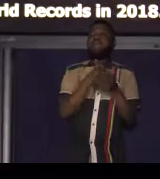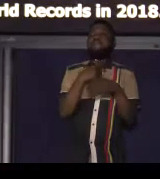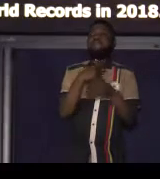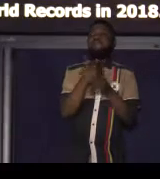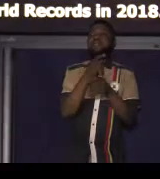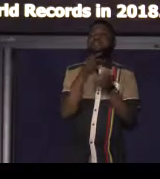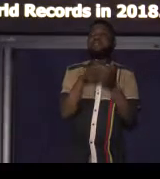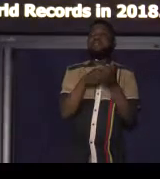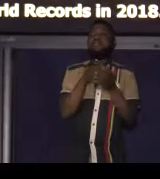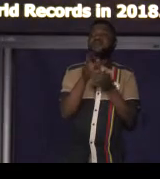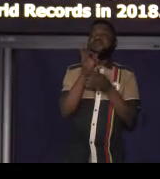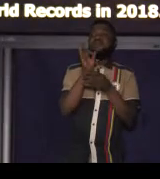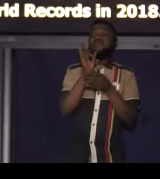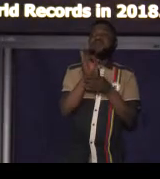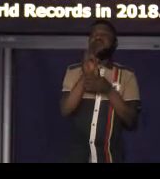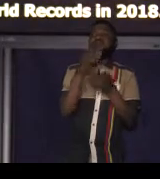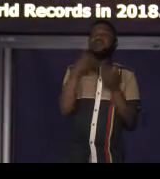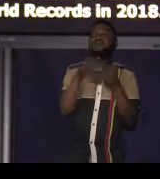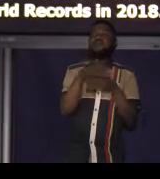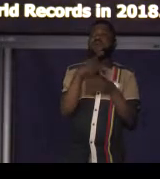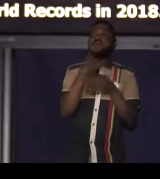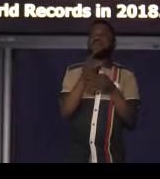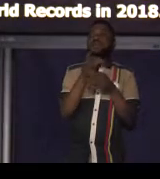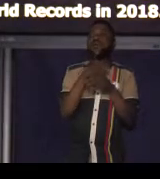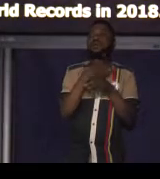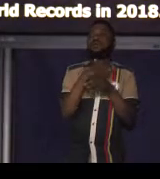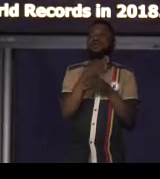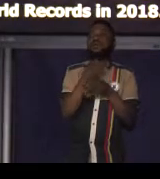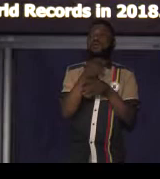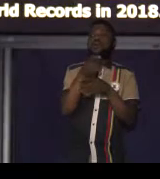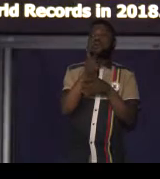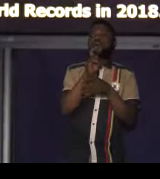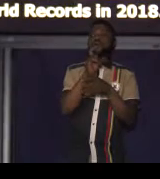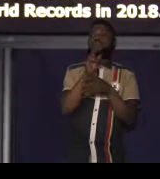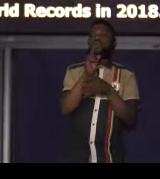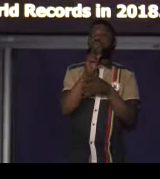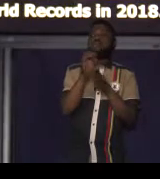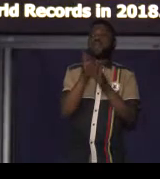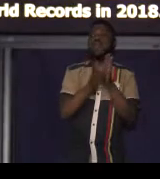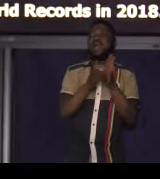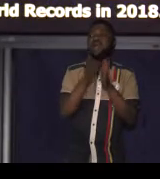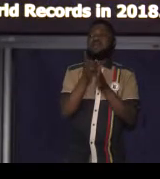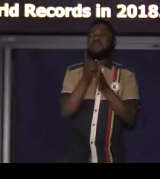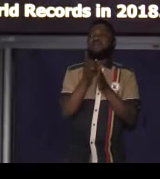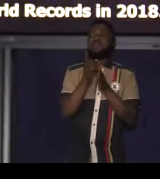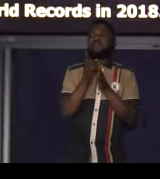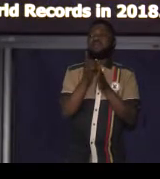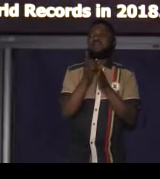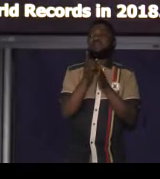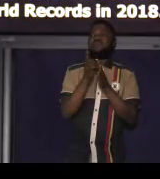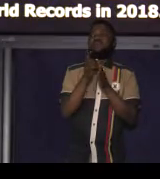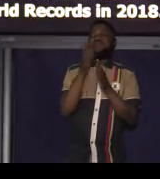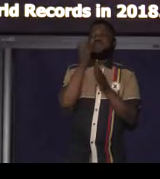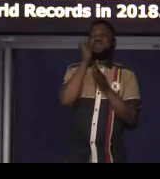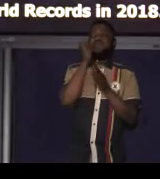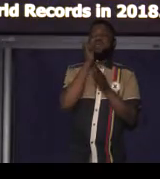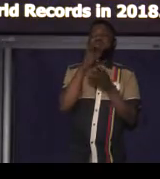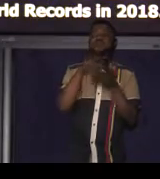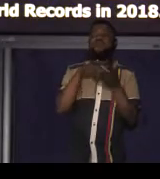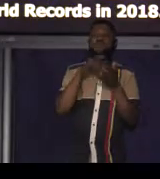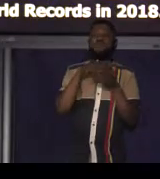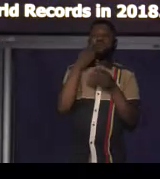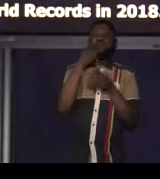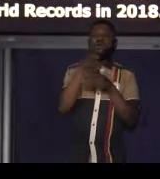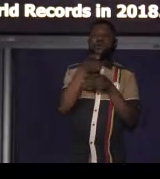allowed category, and made this feat over the course of 120 hours. That means he